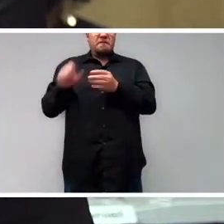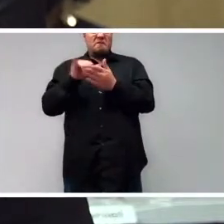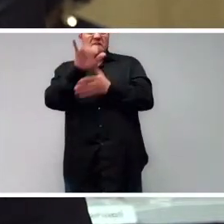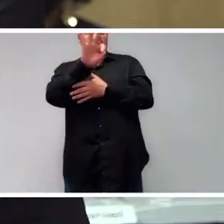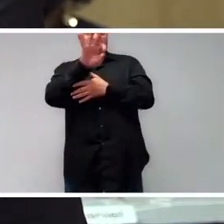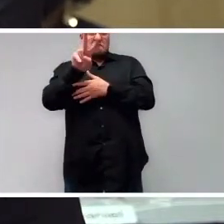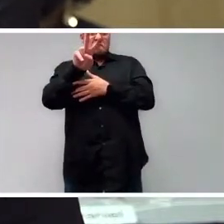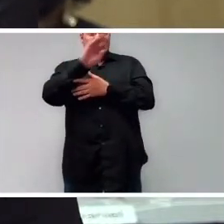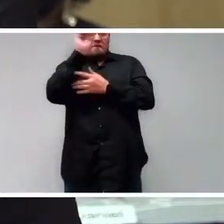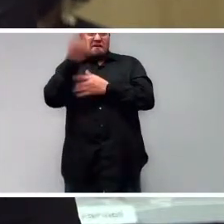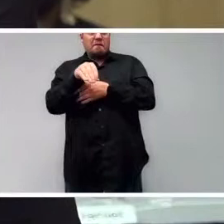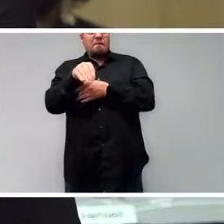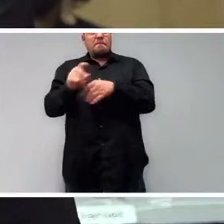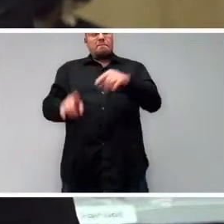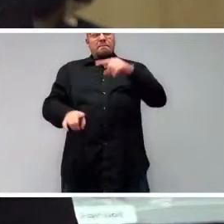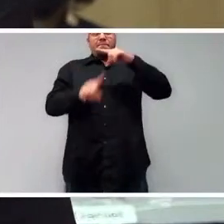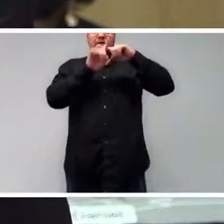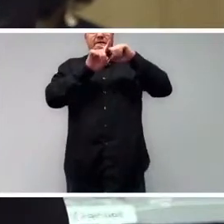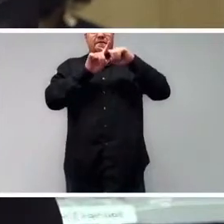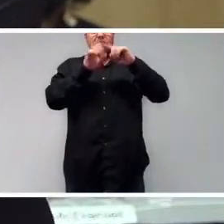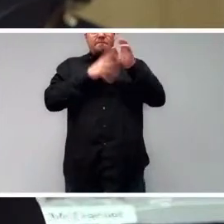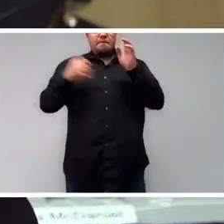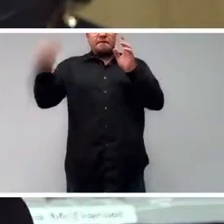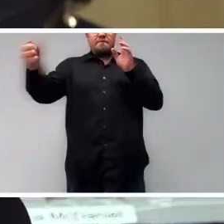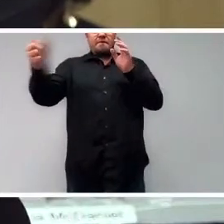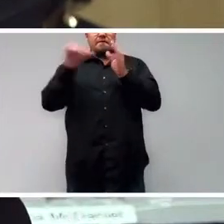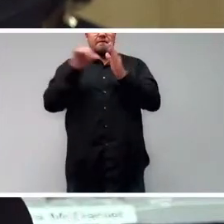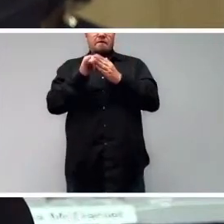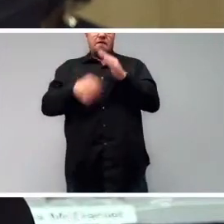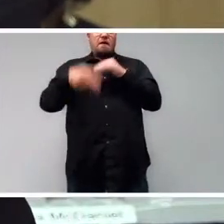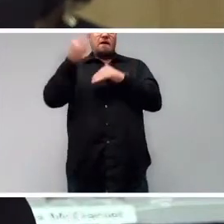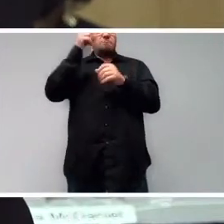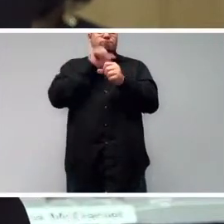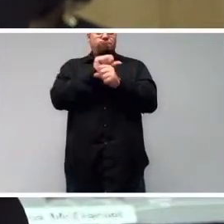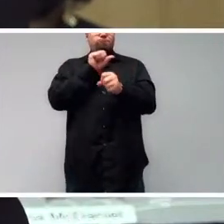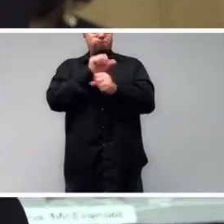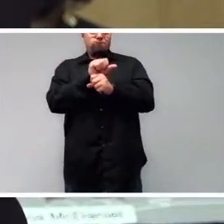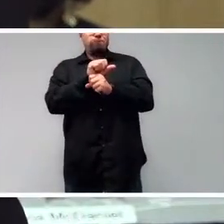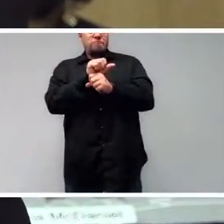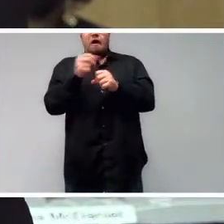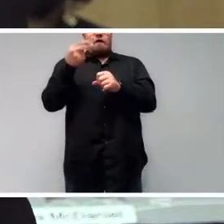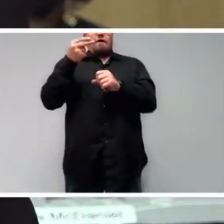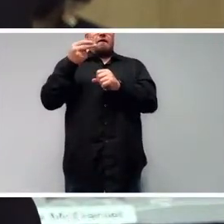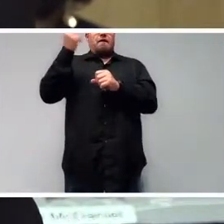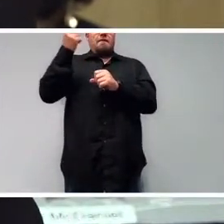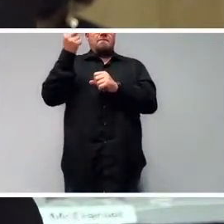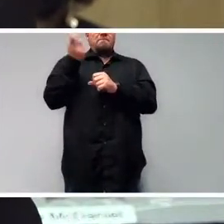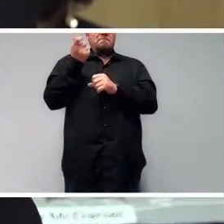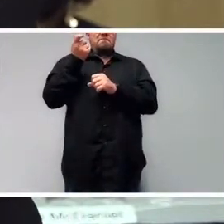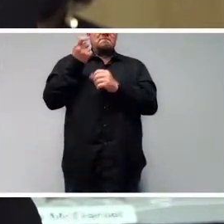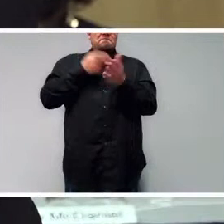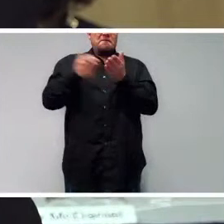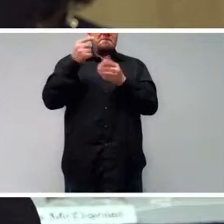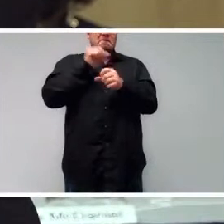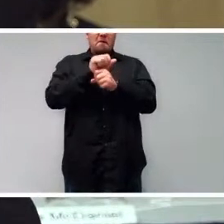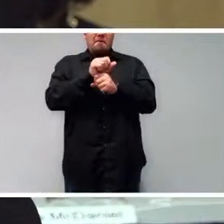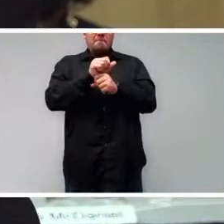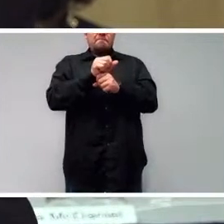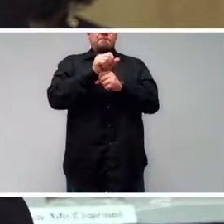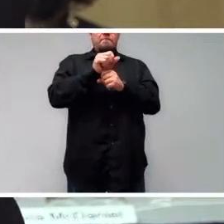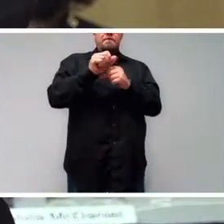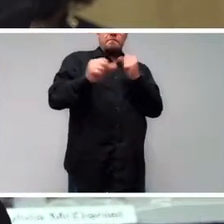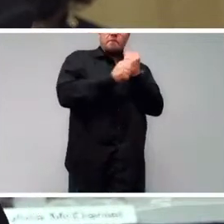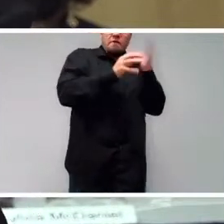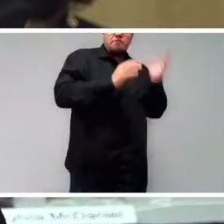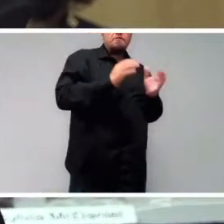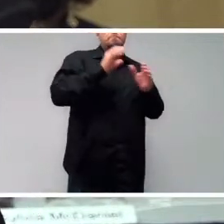Positive placement is placement into a high-wage industry career, an apprenticeship or trade program,